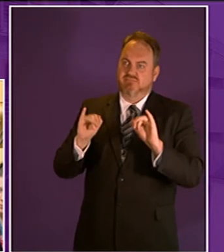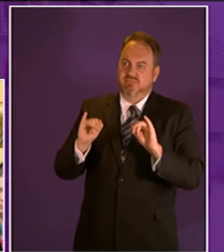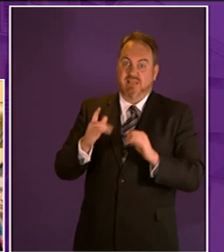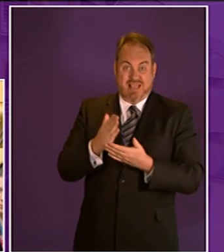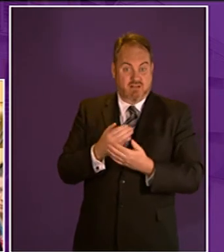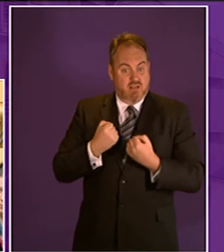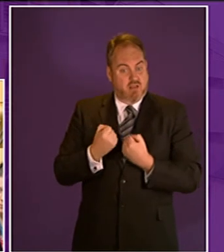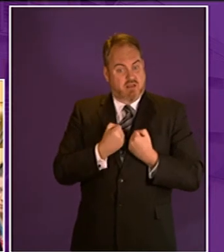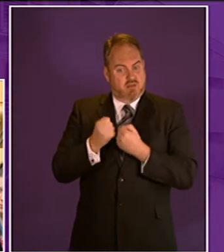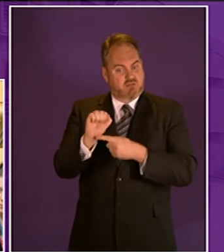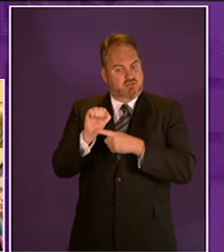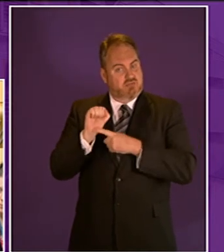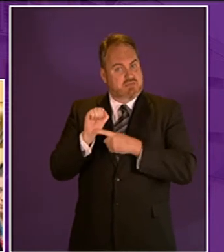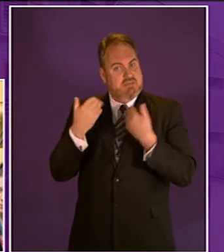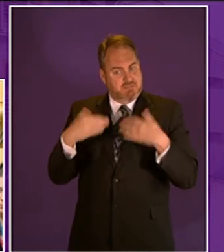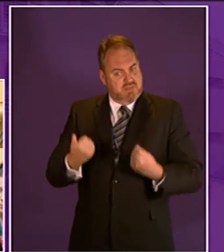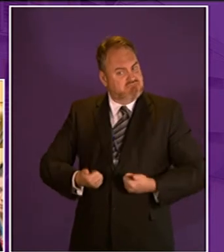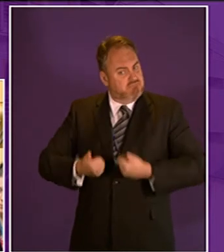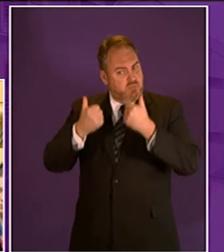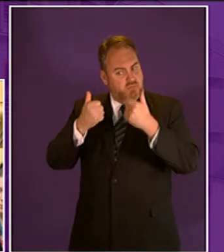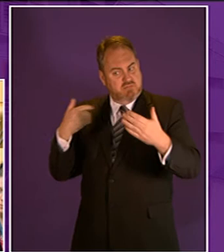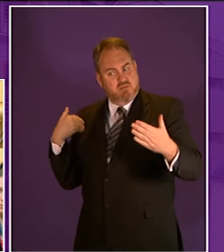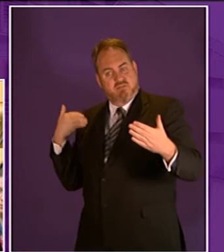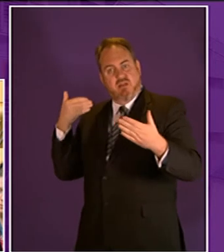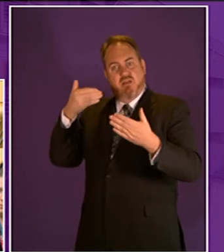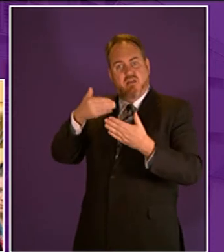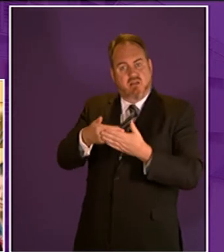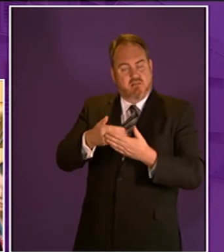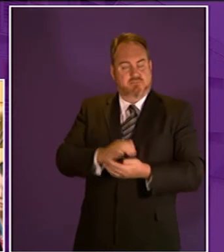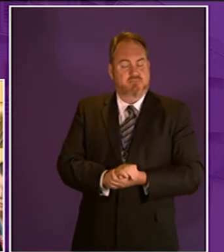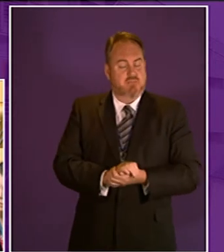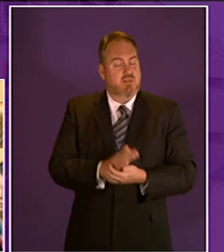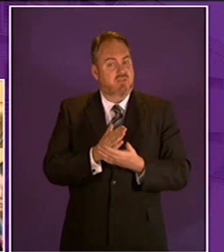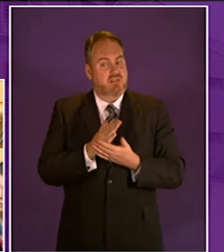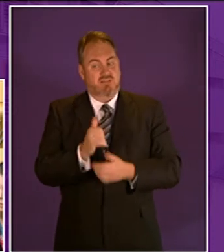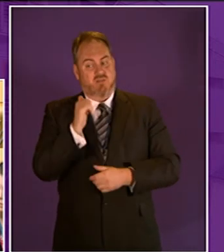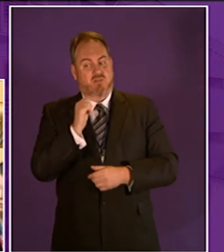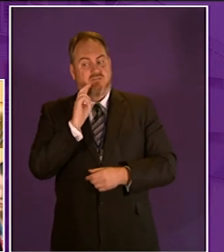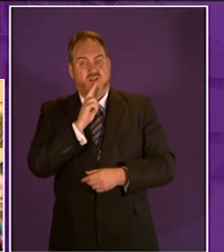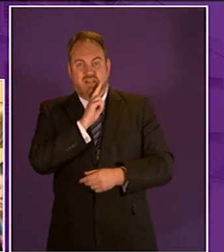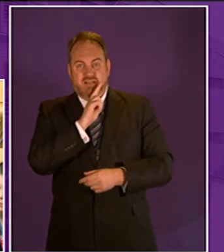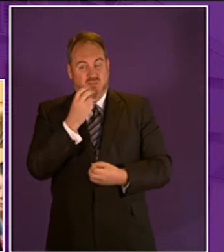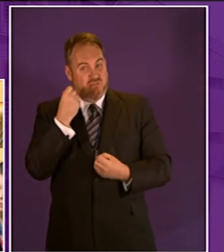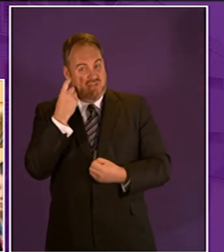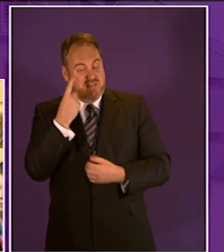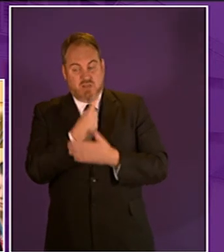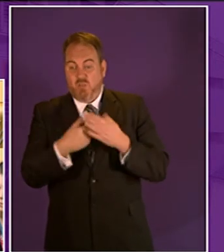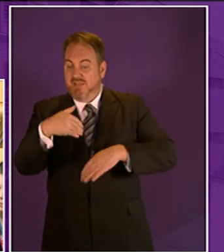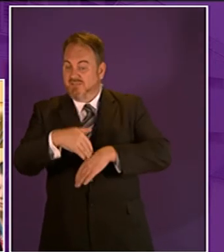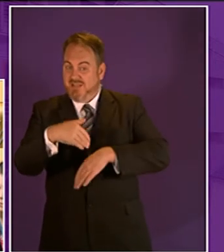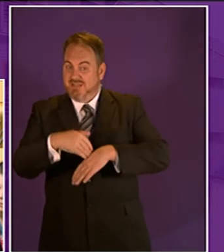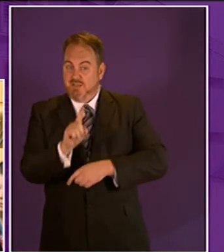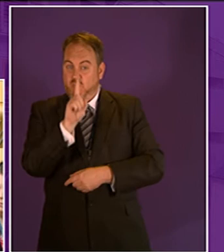indeed, even though there has been an impact from the attack on Friday, it was on less than 1% of